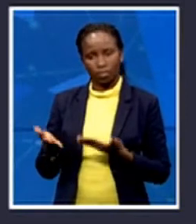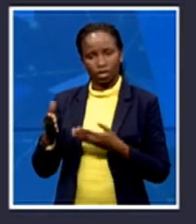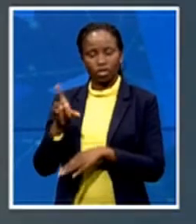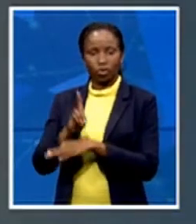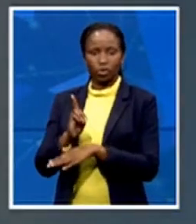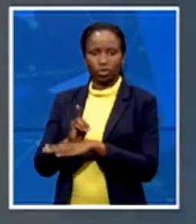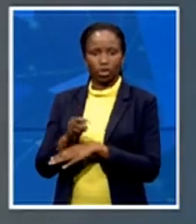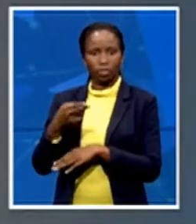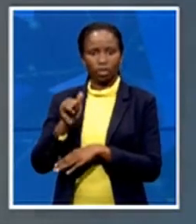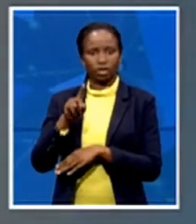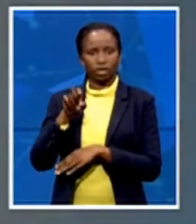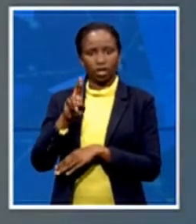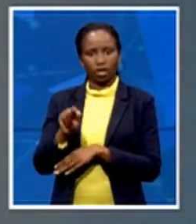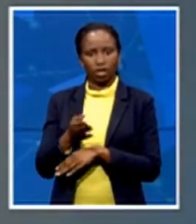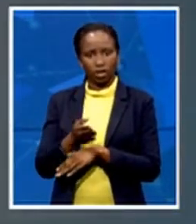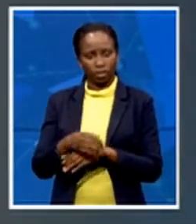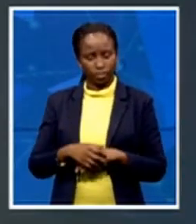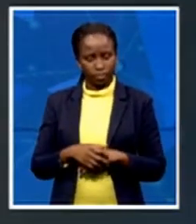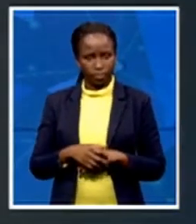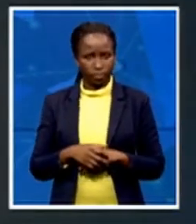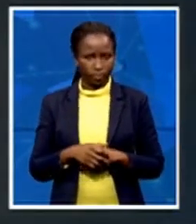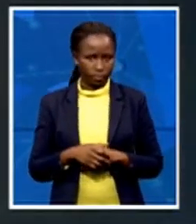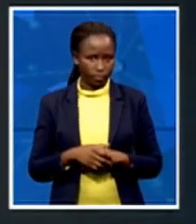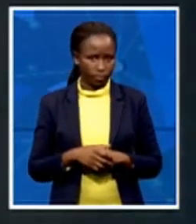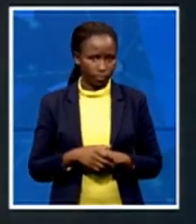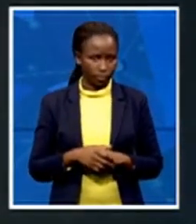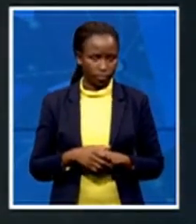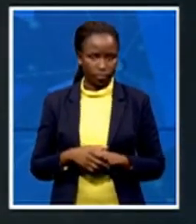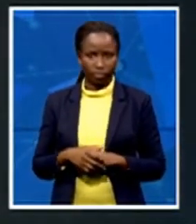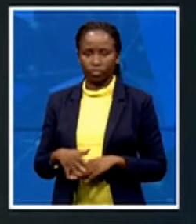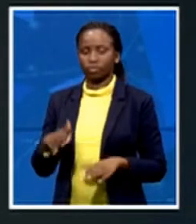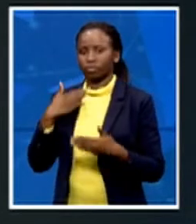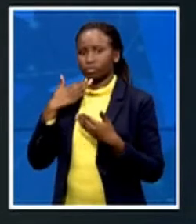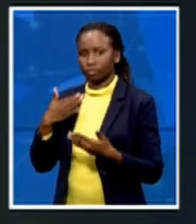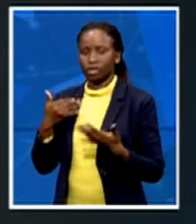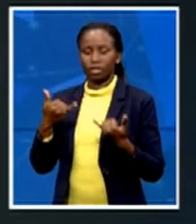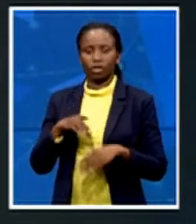Thank you, Minister Mbombo. So we'll now hand over to Dr. Cloete to make his presentation.